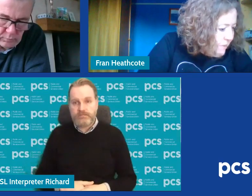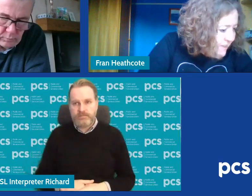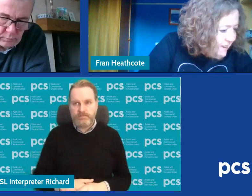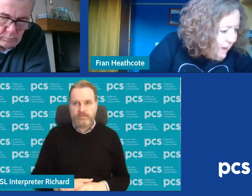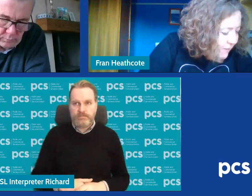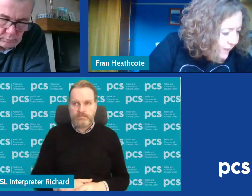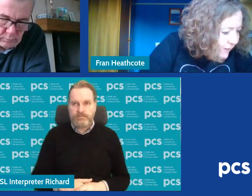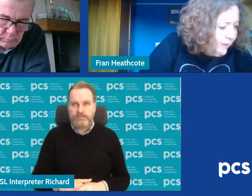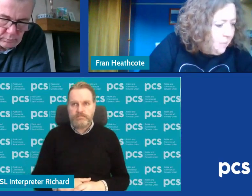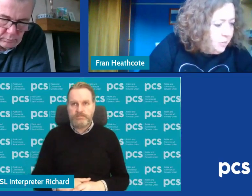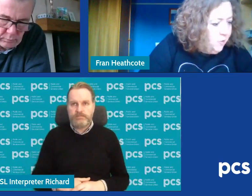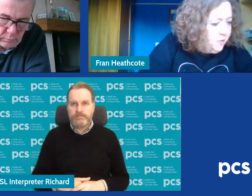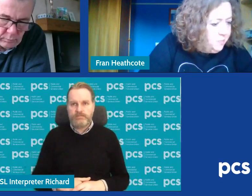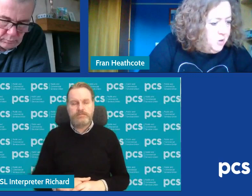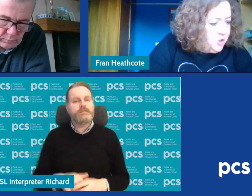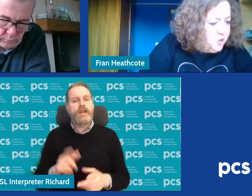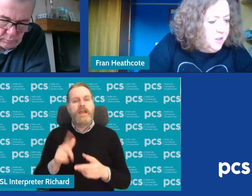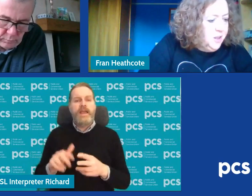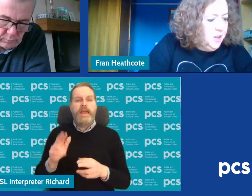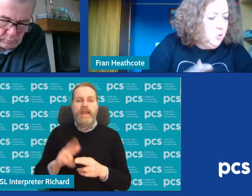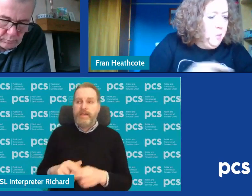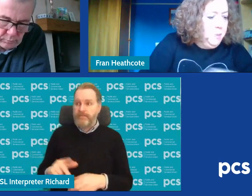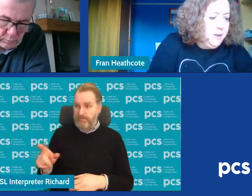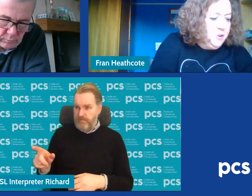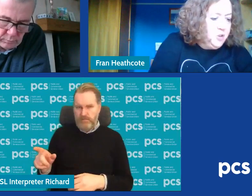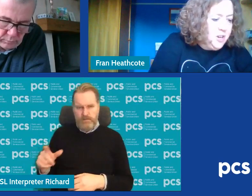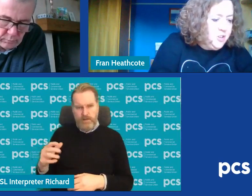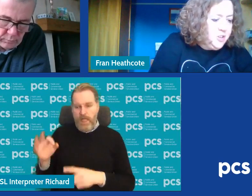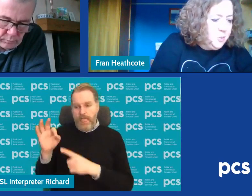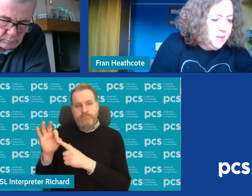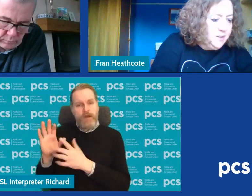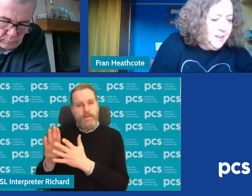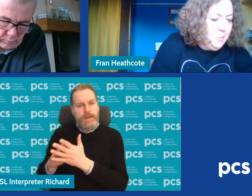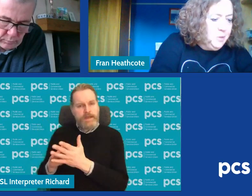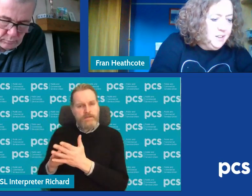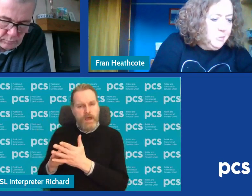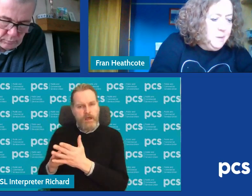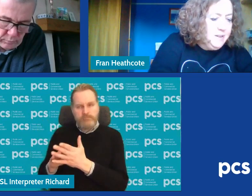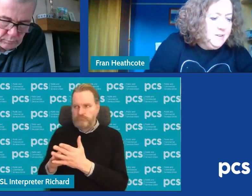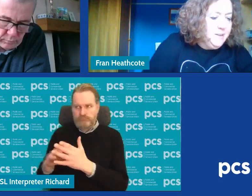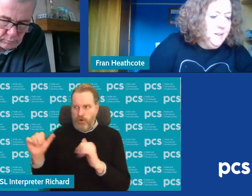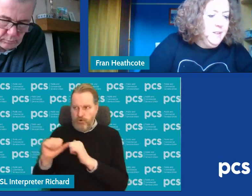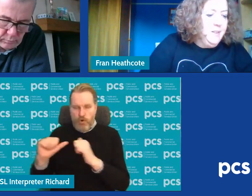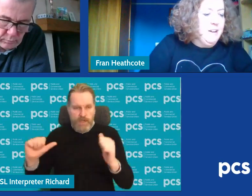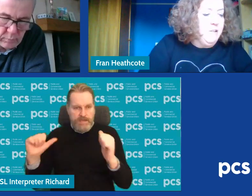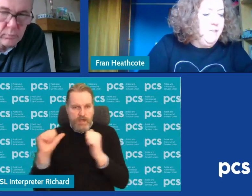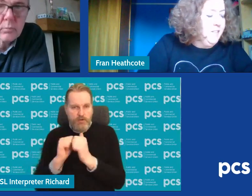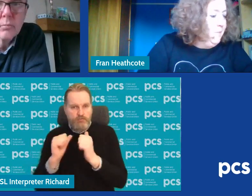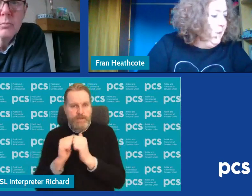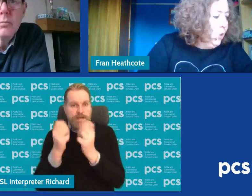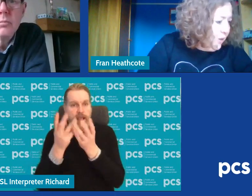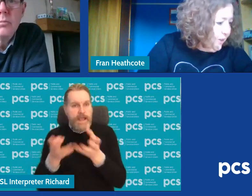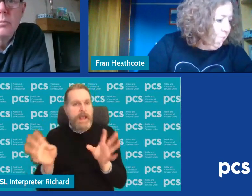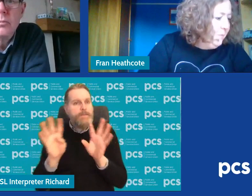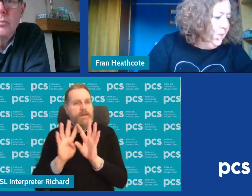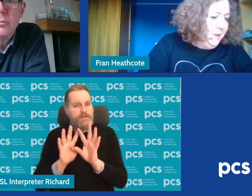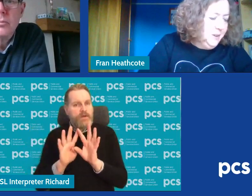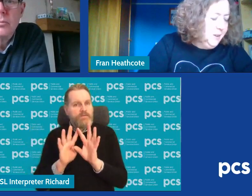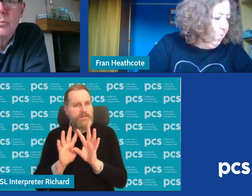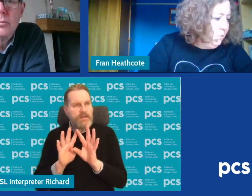If number 10 haven't given Cabinet Office permission to open negotiations with us, can we tell the media that they are effectively